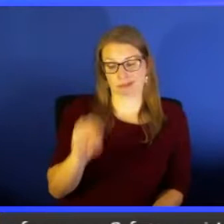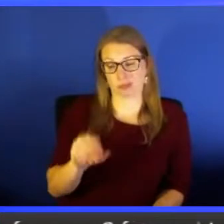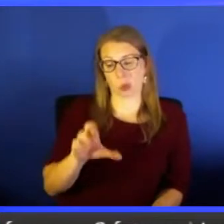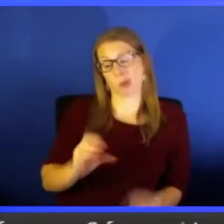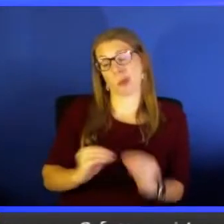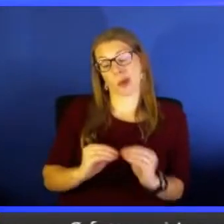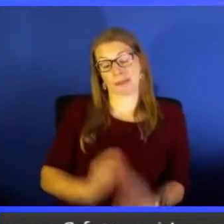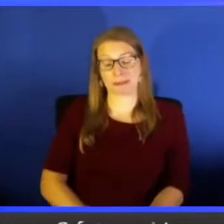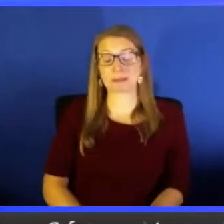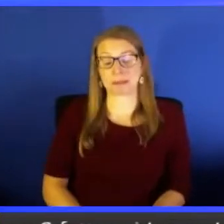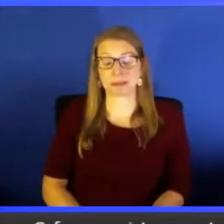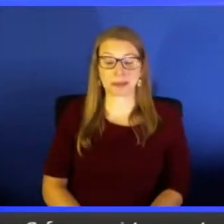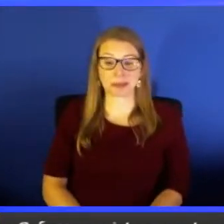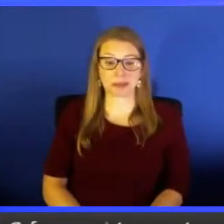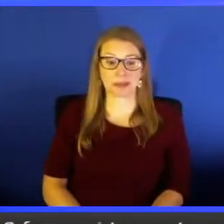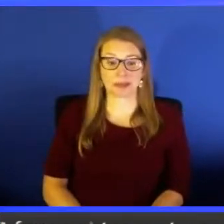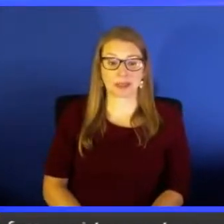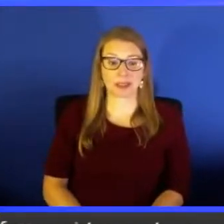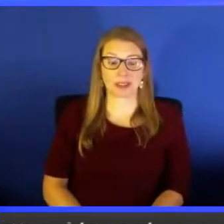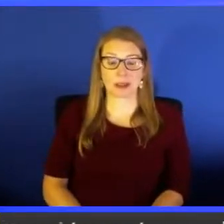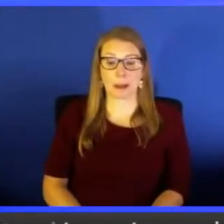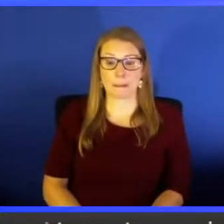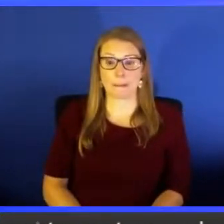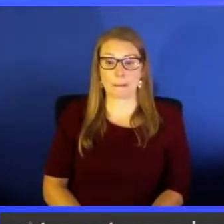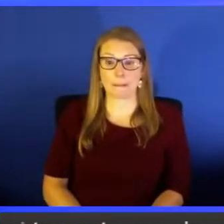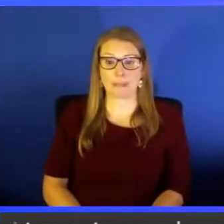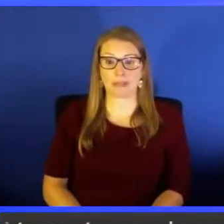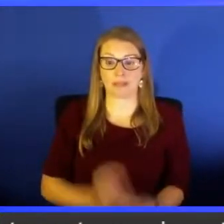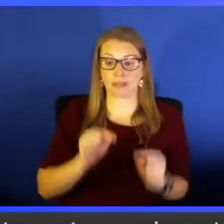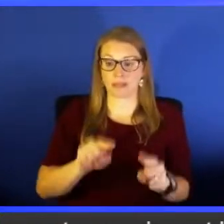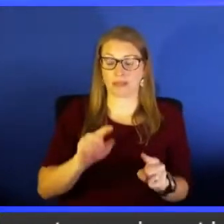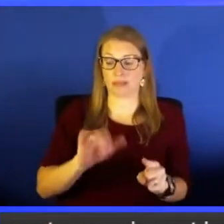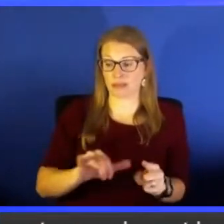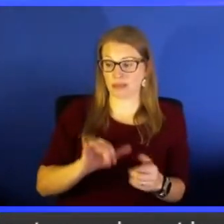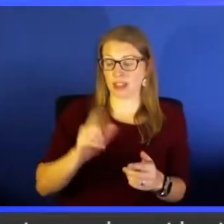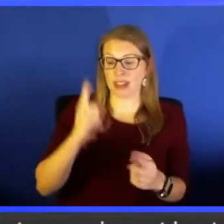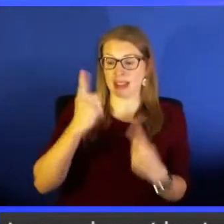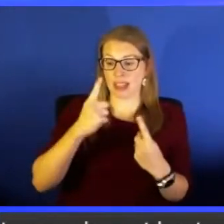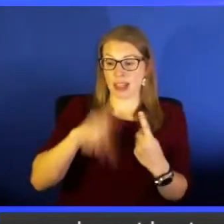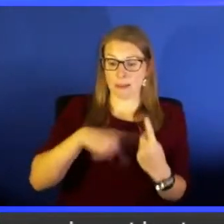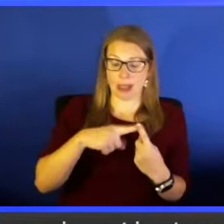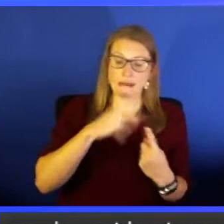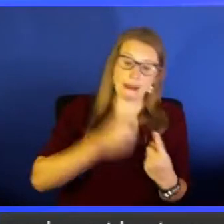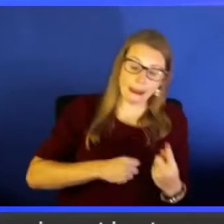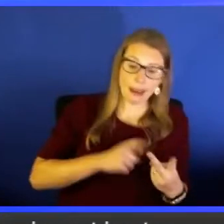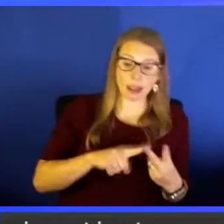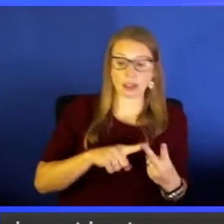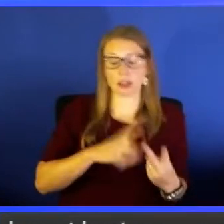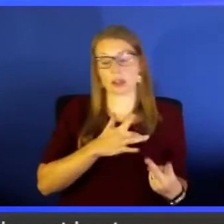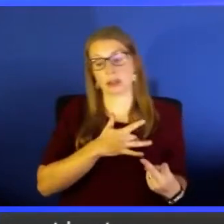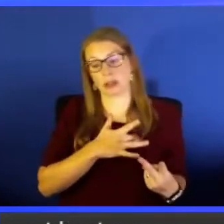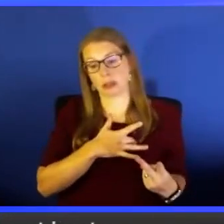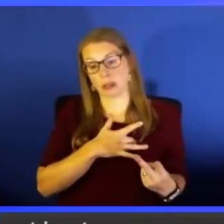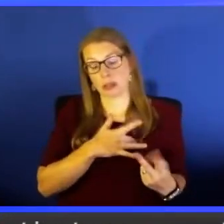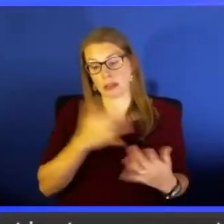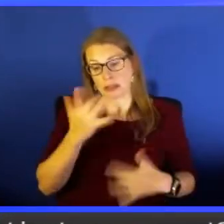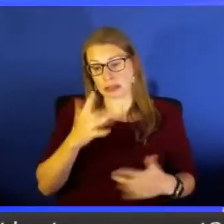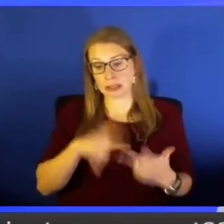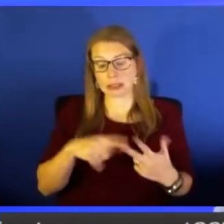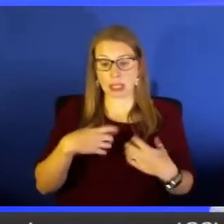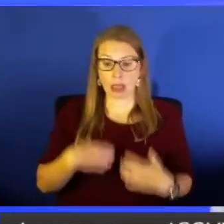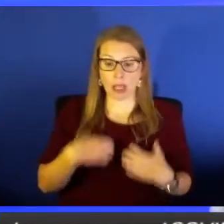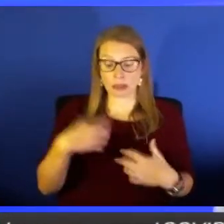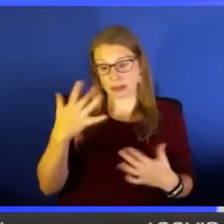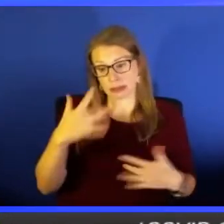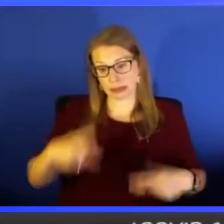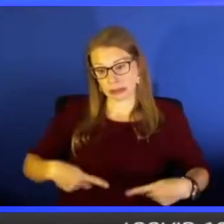of course, during that, you're thinking about comorbidities such as age, heart disease, lung disease, kidney disease. But really what we have seen is